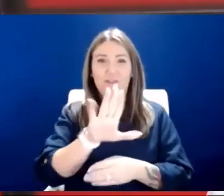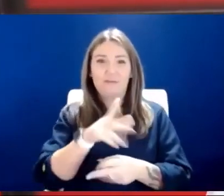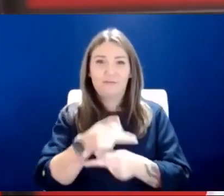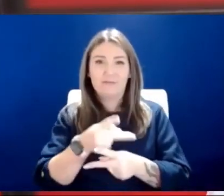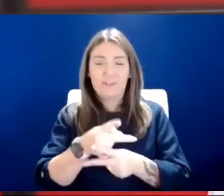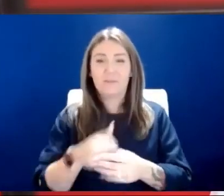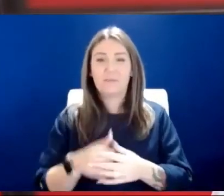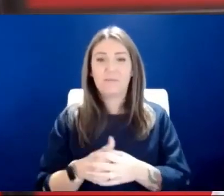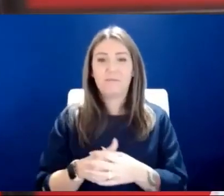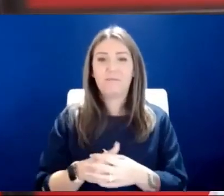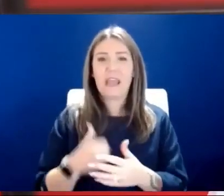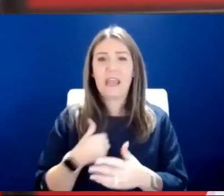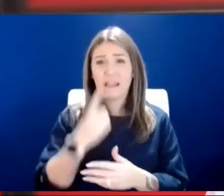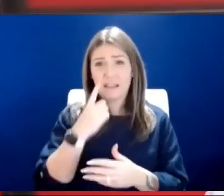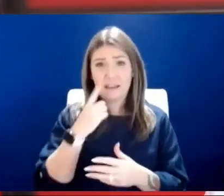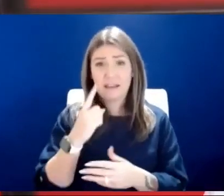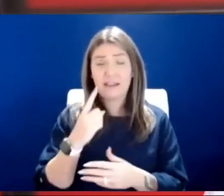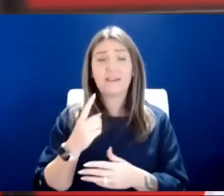think Gary is a